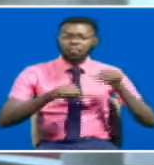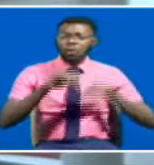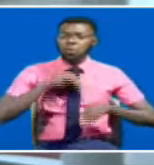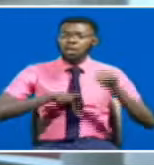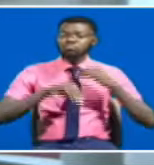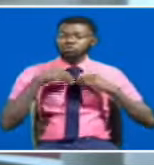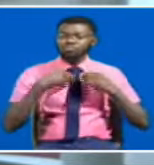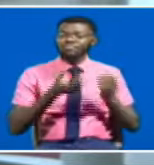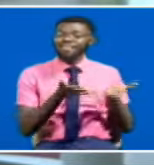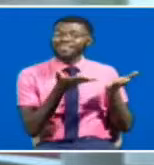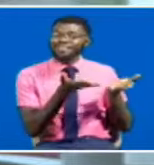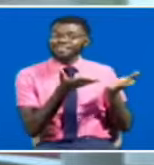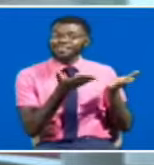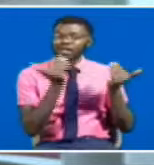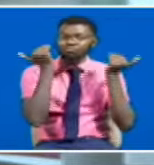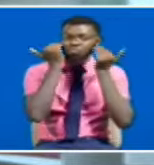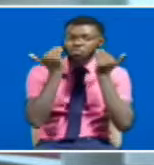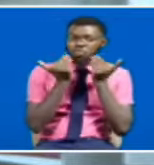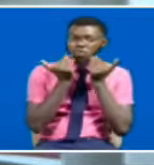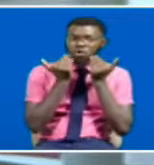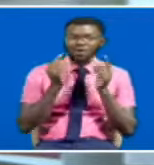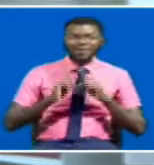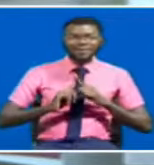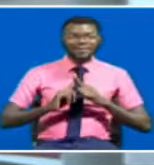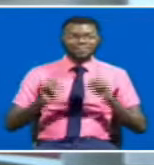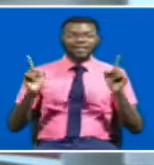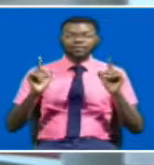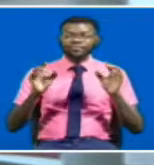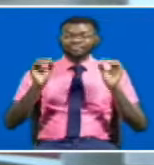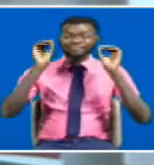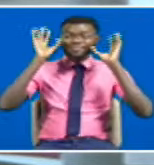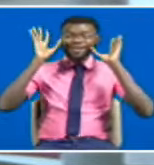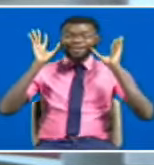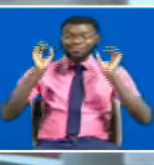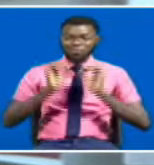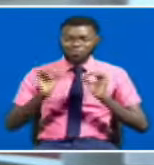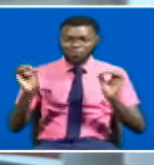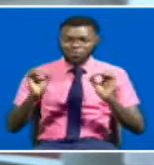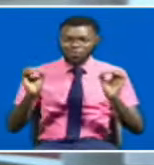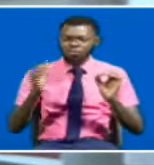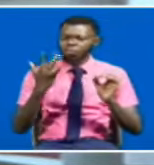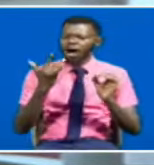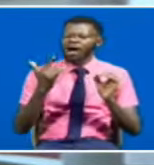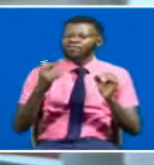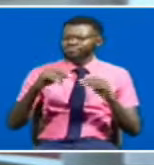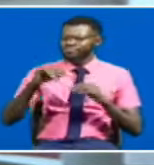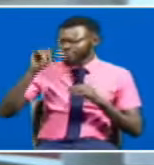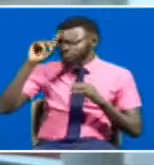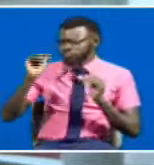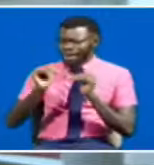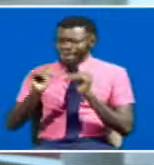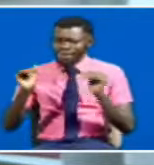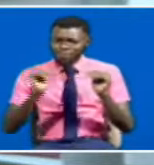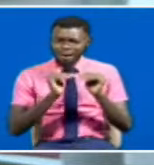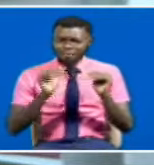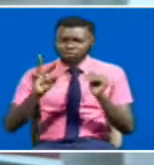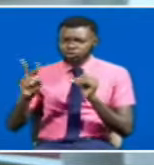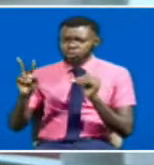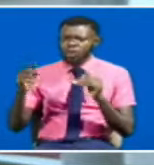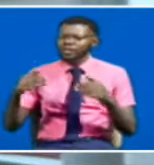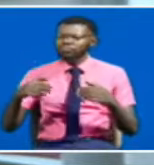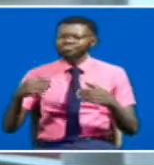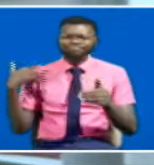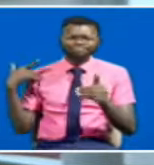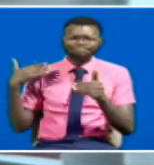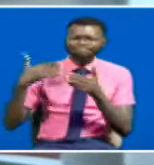in the corridors of justice may have not come as a surprise, since the two arms of government have been engaged in frosty